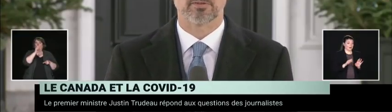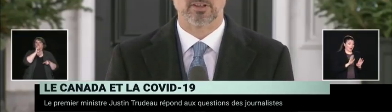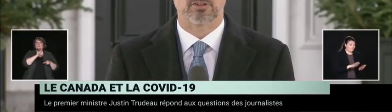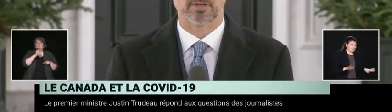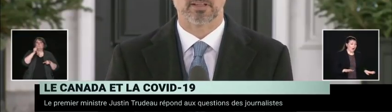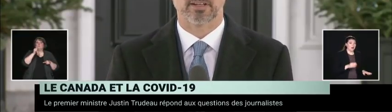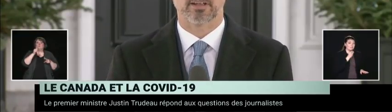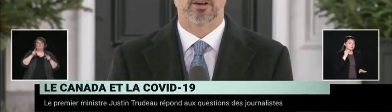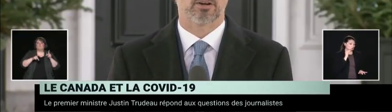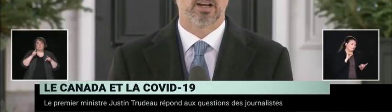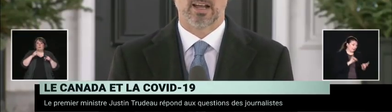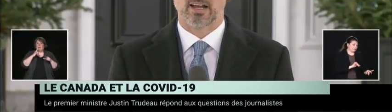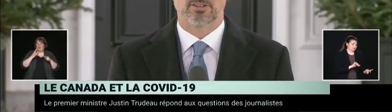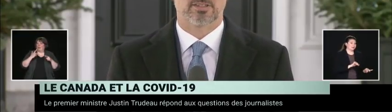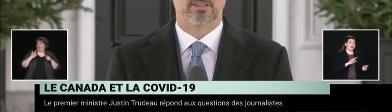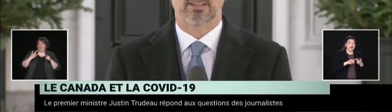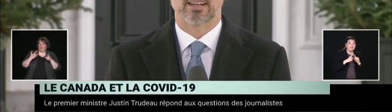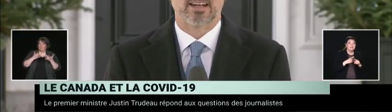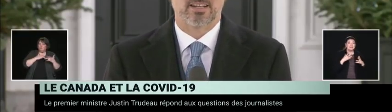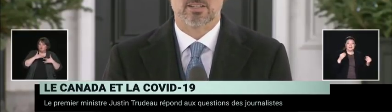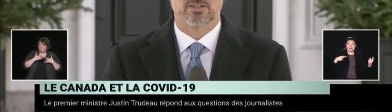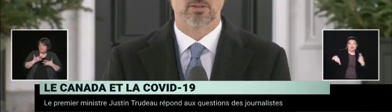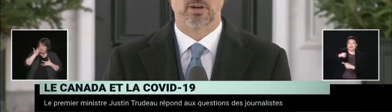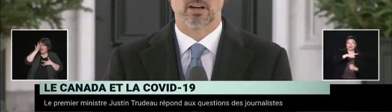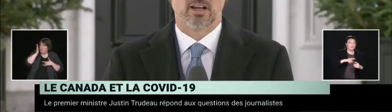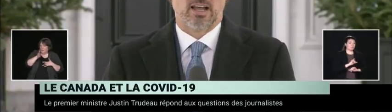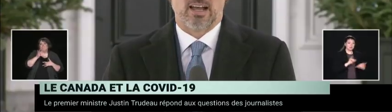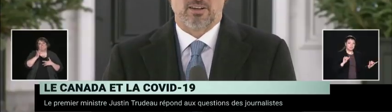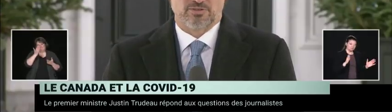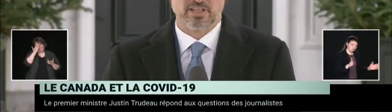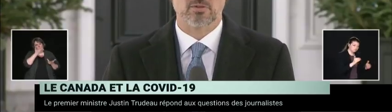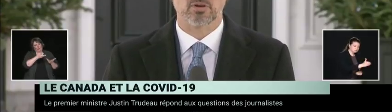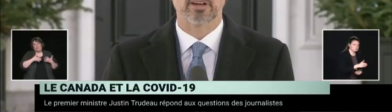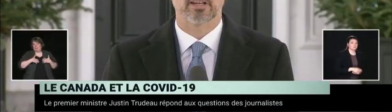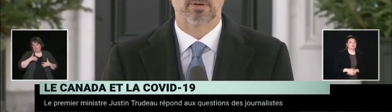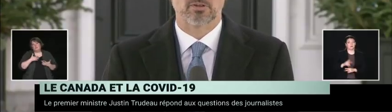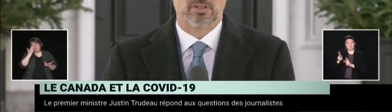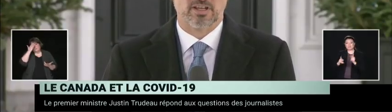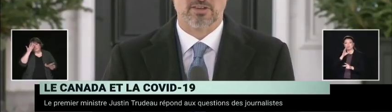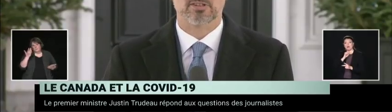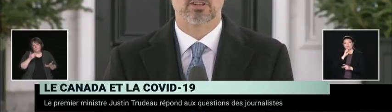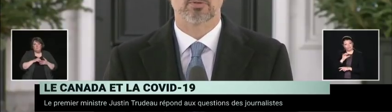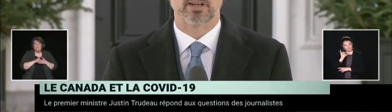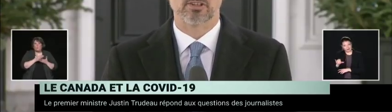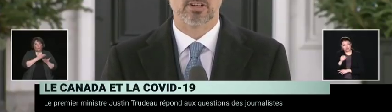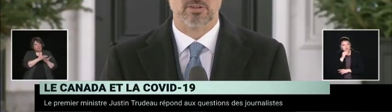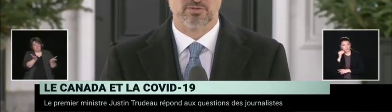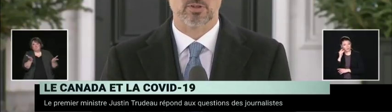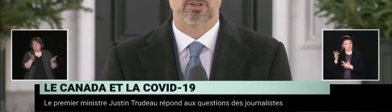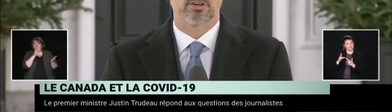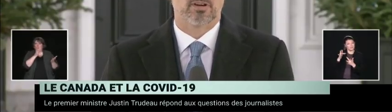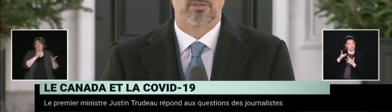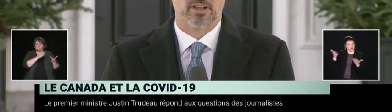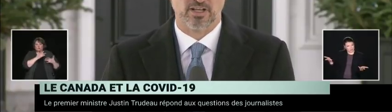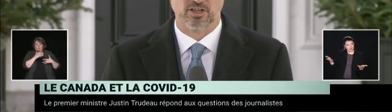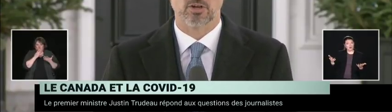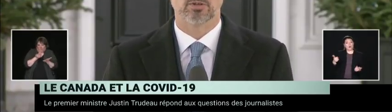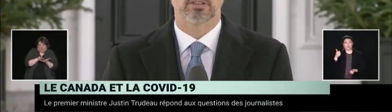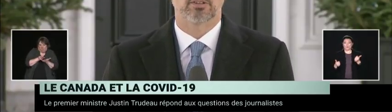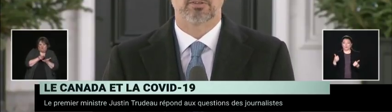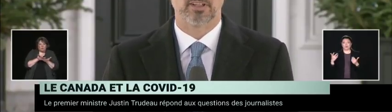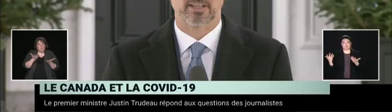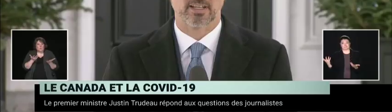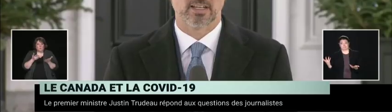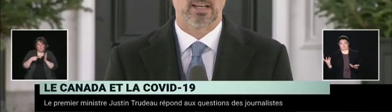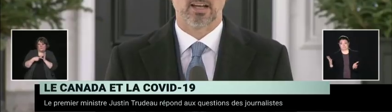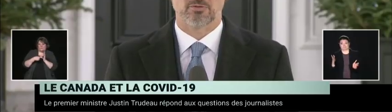their own vulnerability, or just Canadians who are really worried about their situation and their future and are feeling alone